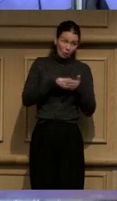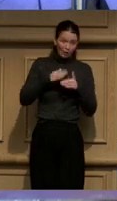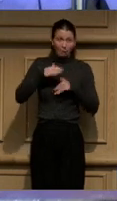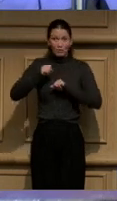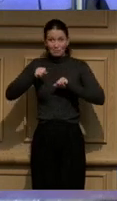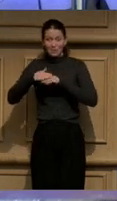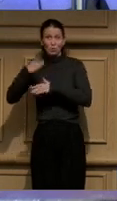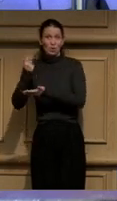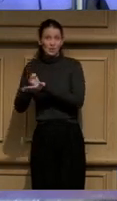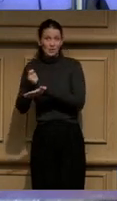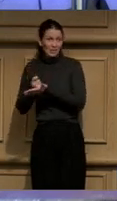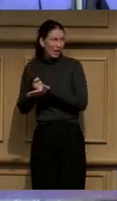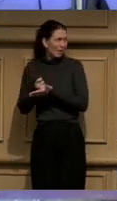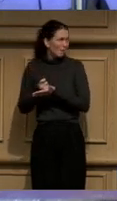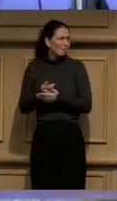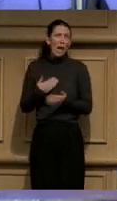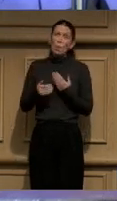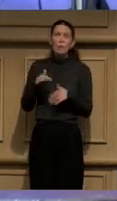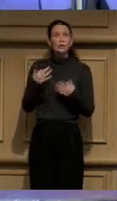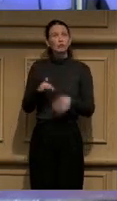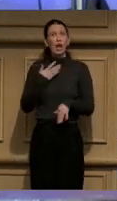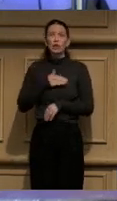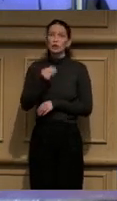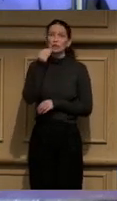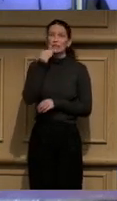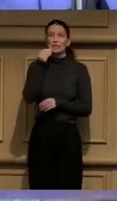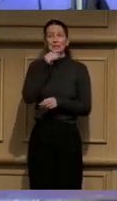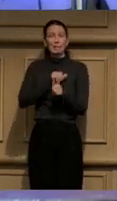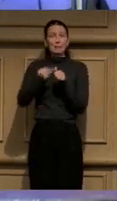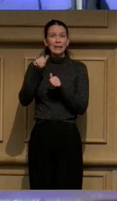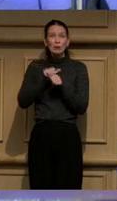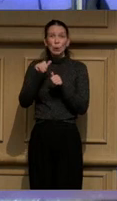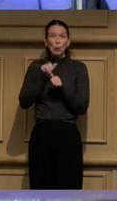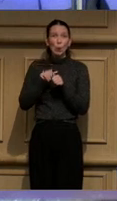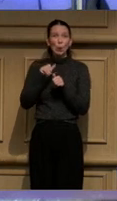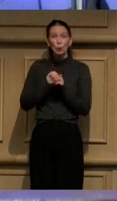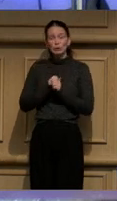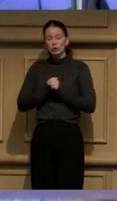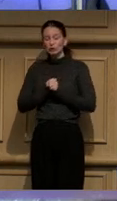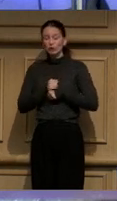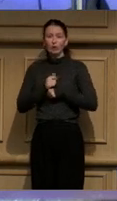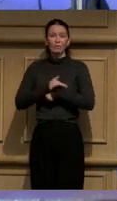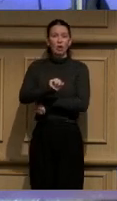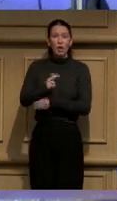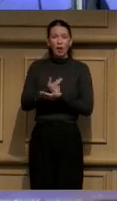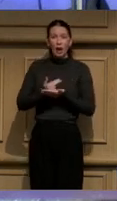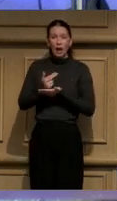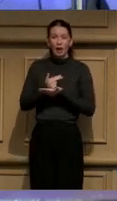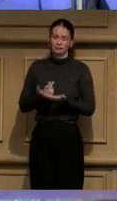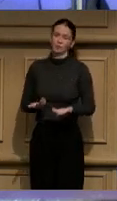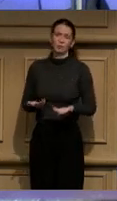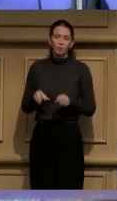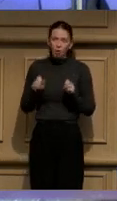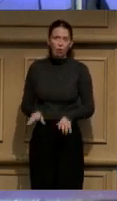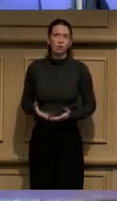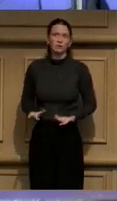What's wrong with eating a potato? Suffering for your art? No. I no, absolutely. I mean, it